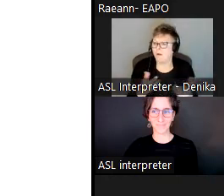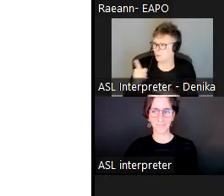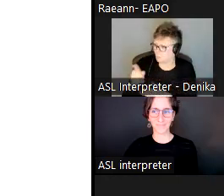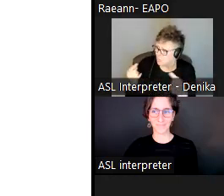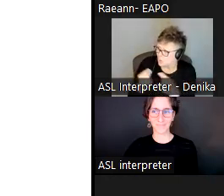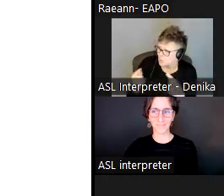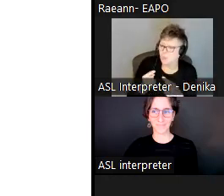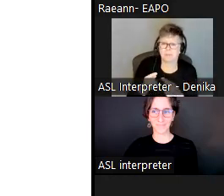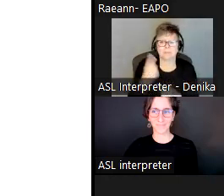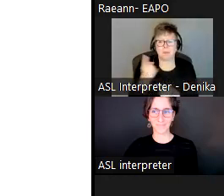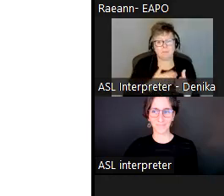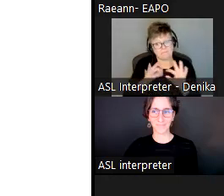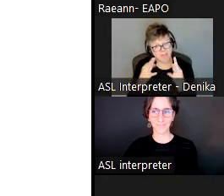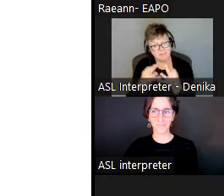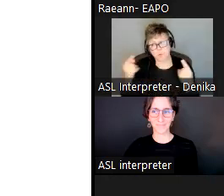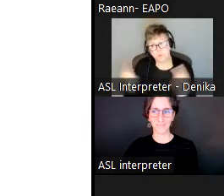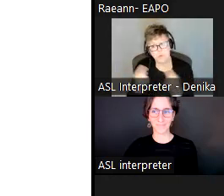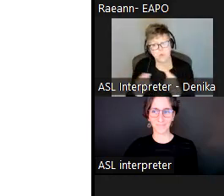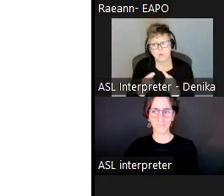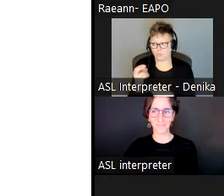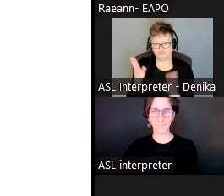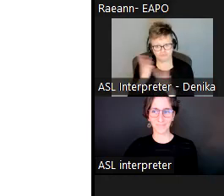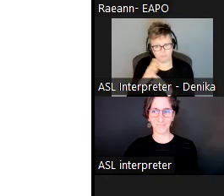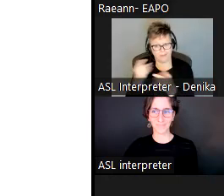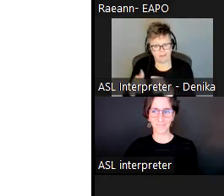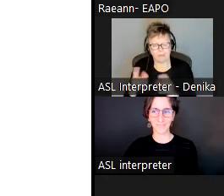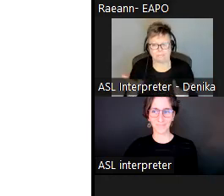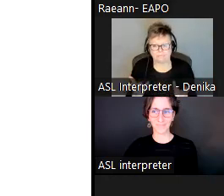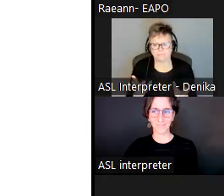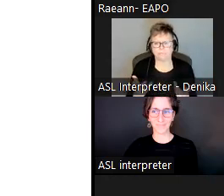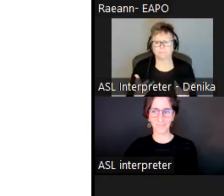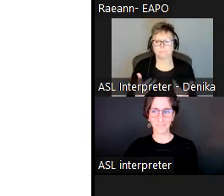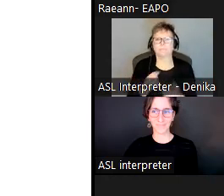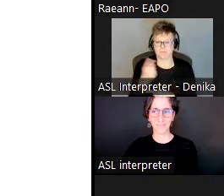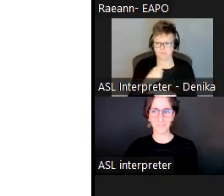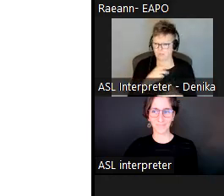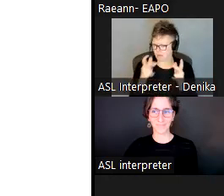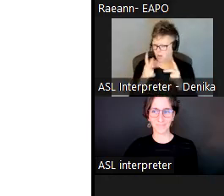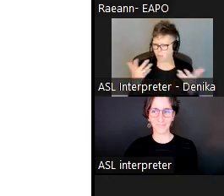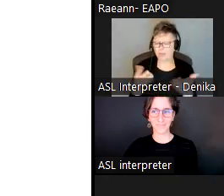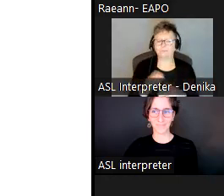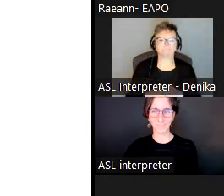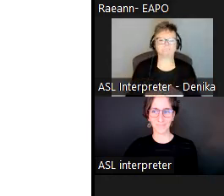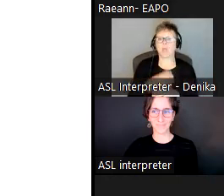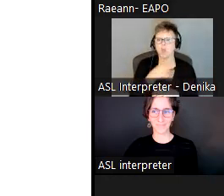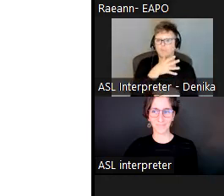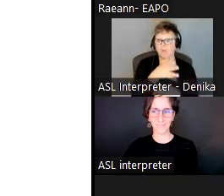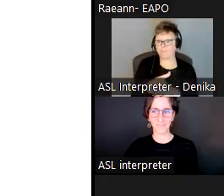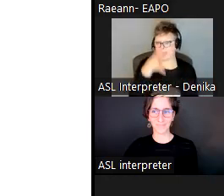in trouble. So the one that we hear most often is the grandparent